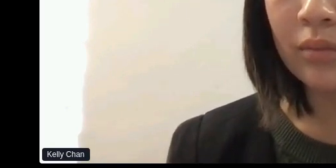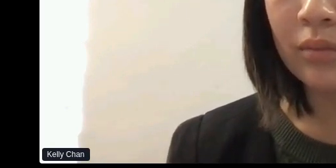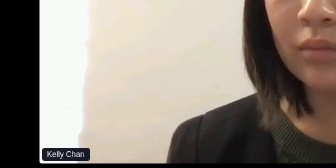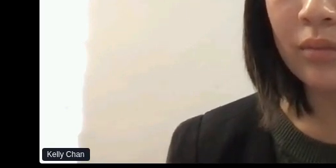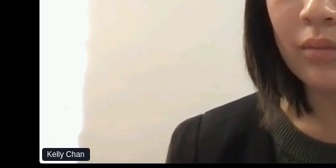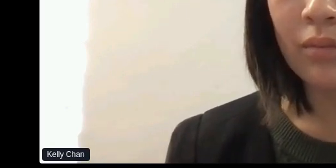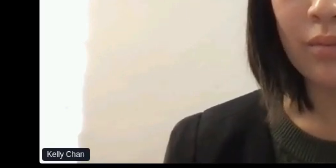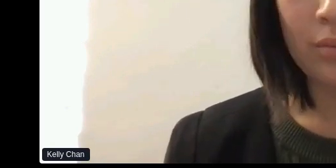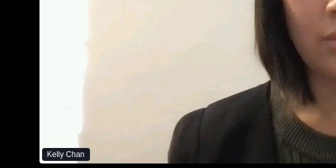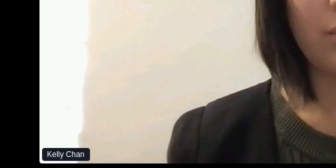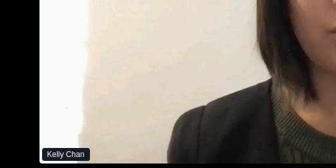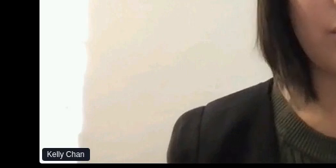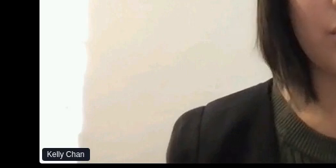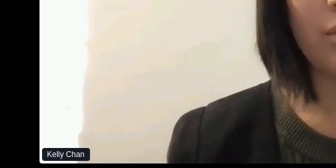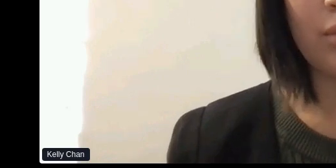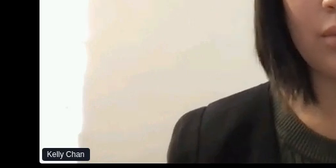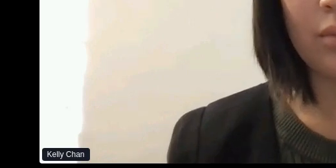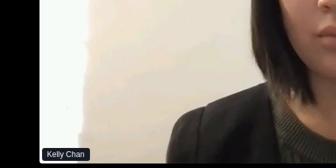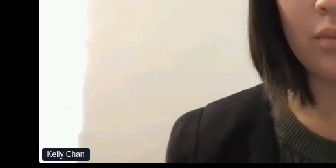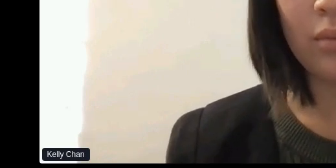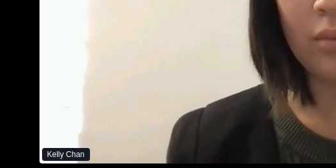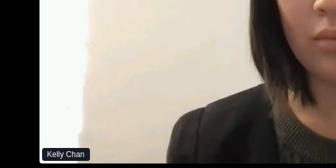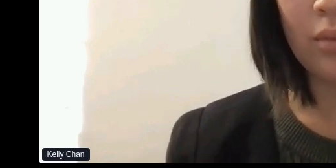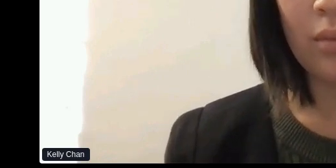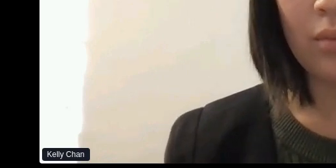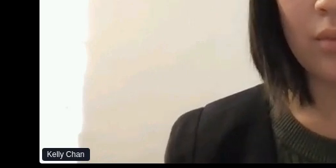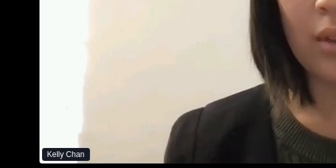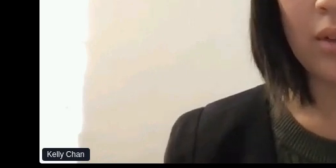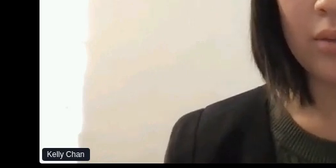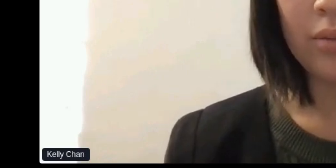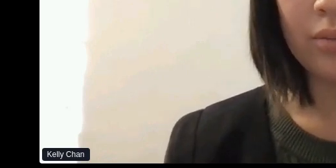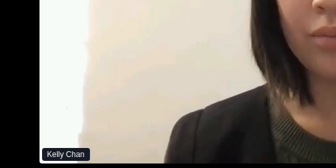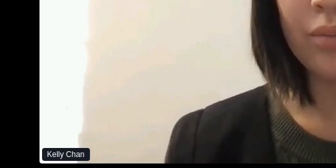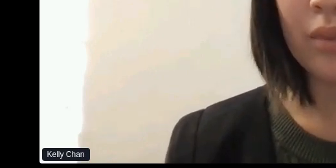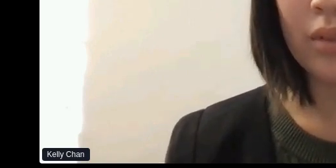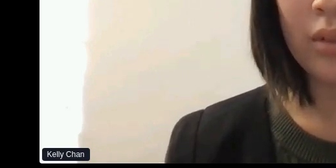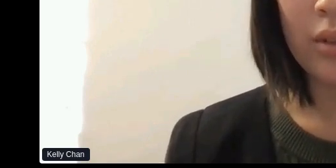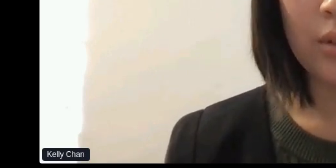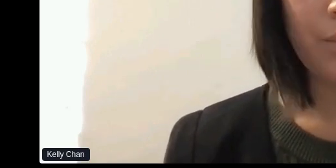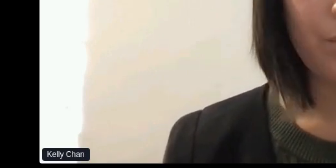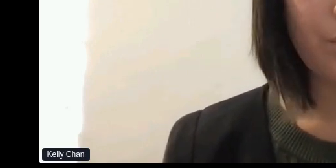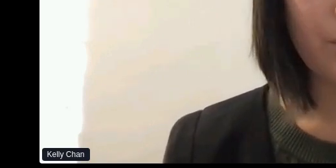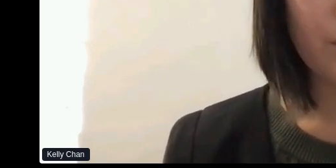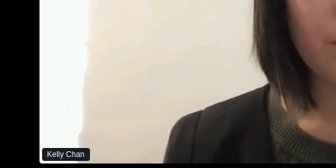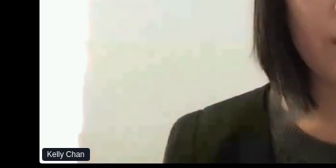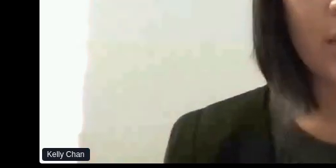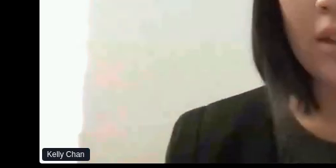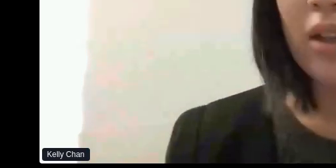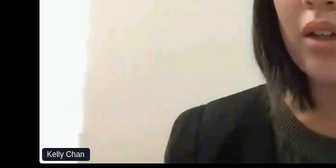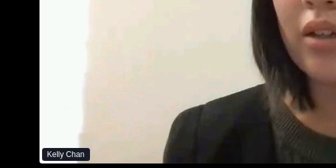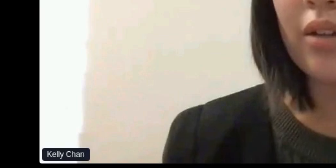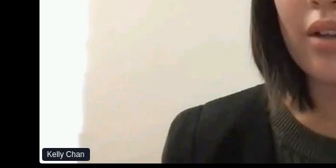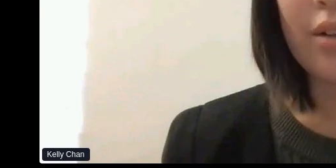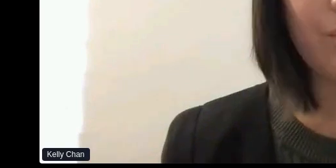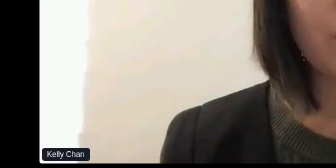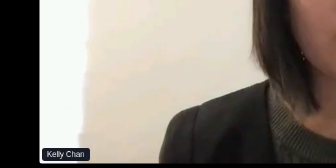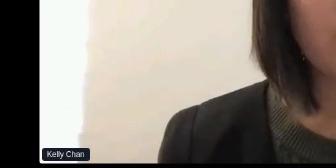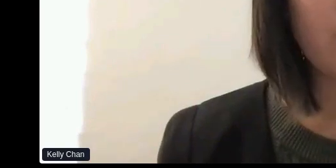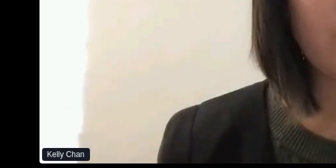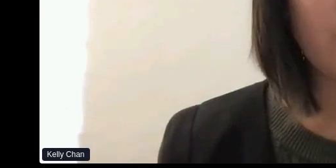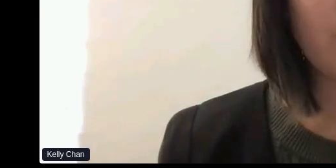so there's some mute audio here, which is not. Now it's muted and now it's open.